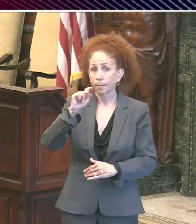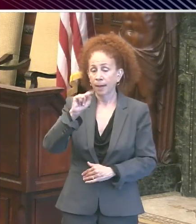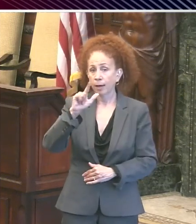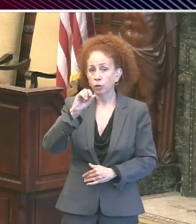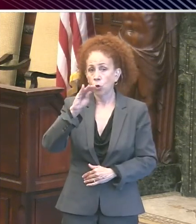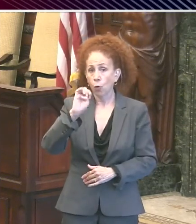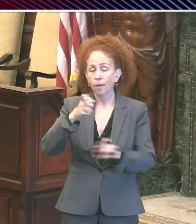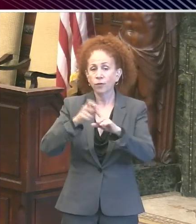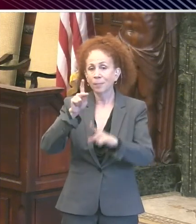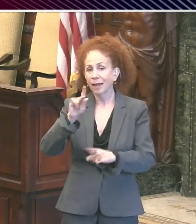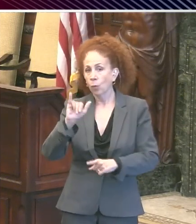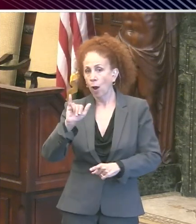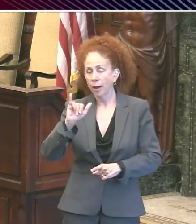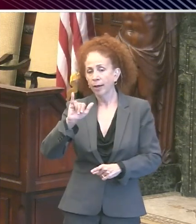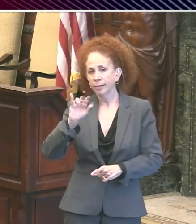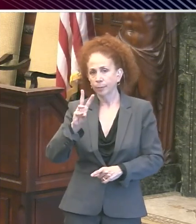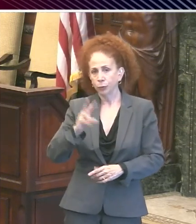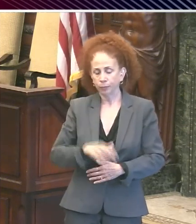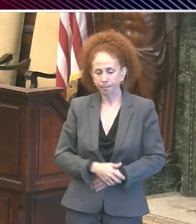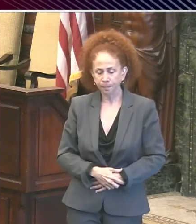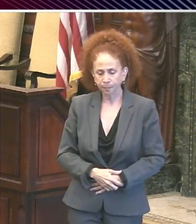of KYW.